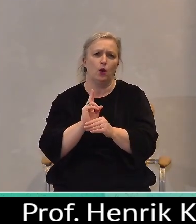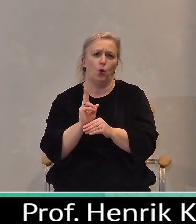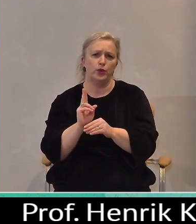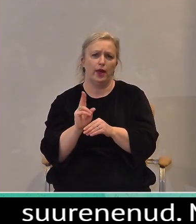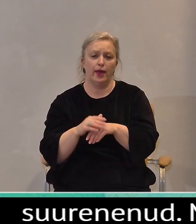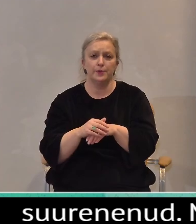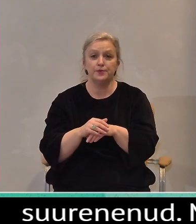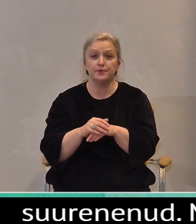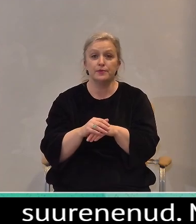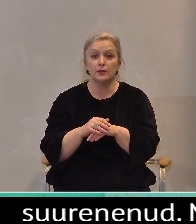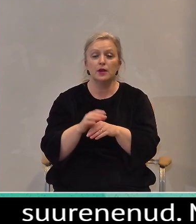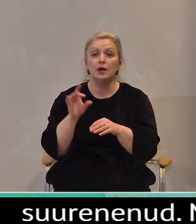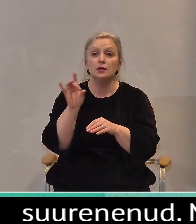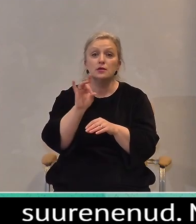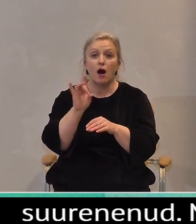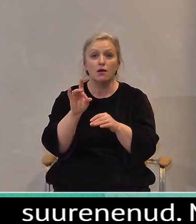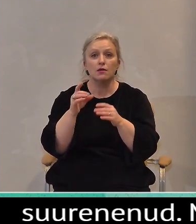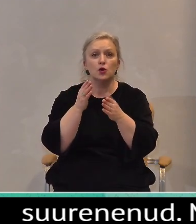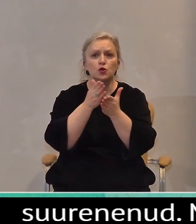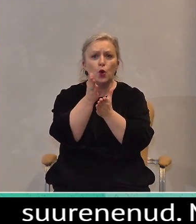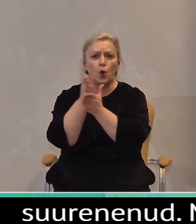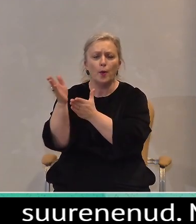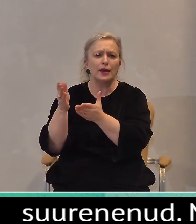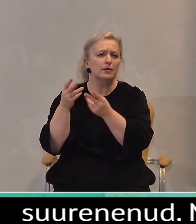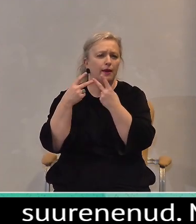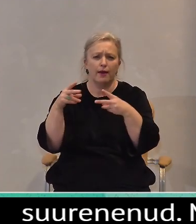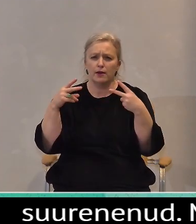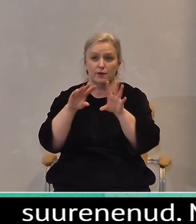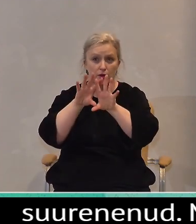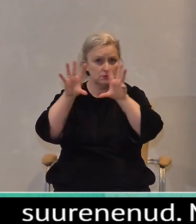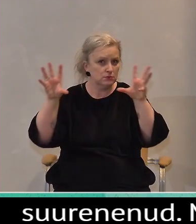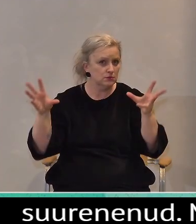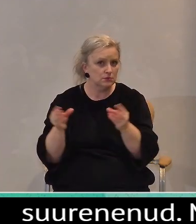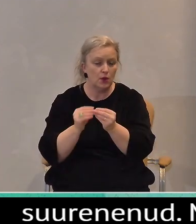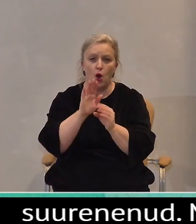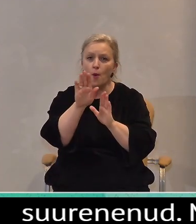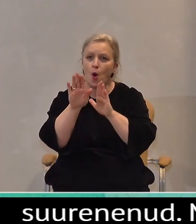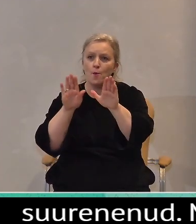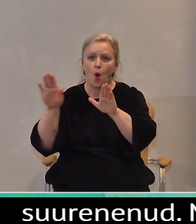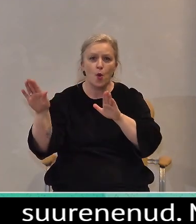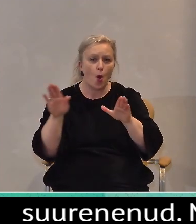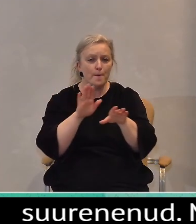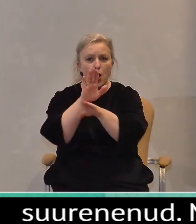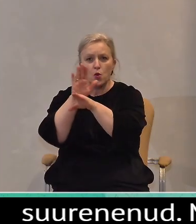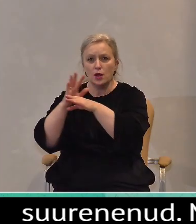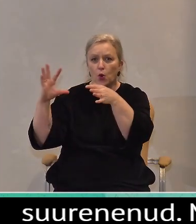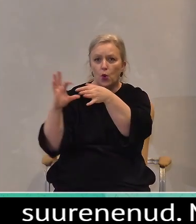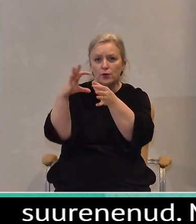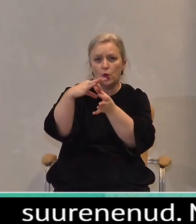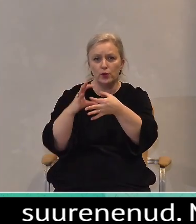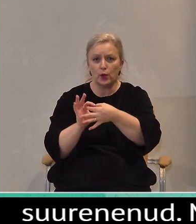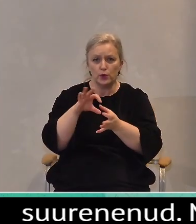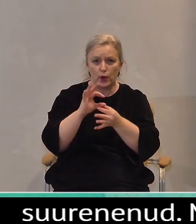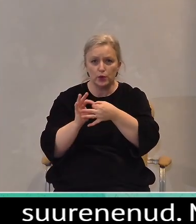mouse. The brain is vastly complex. It consists of various types of cells. Each